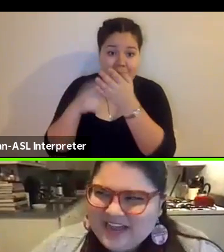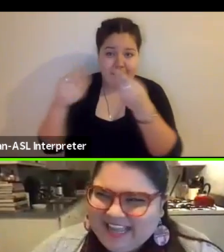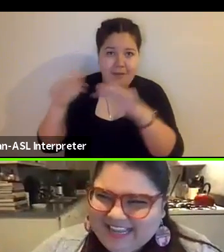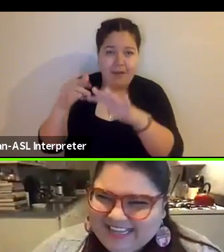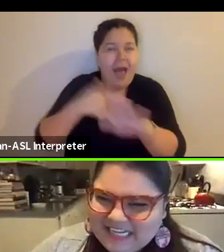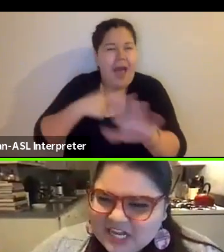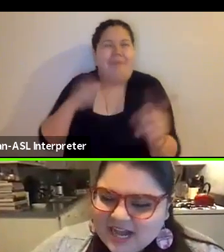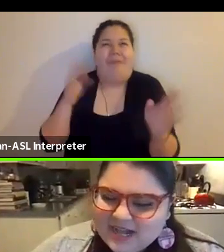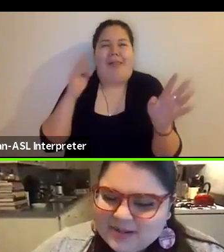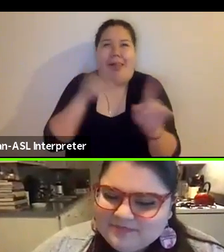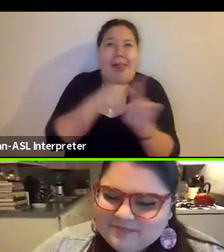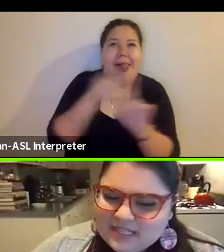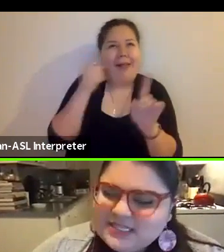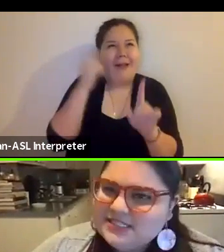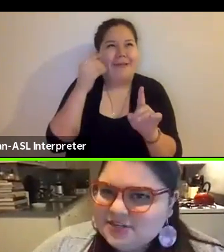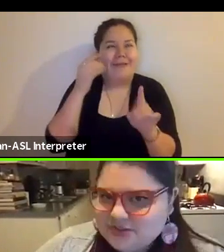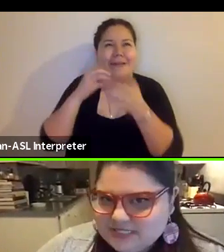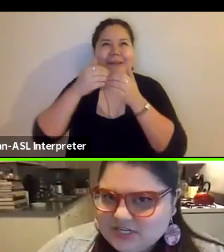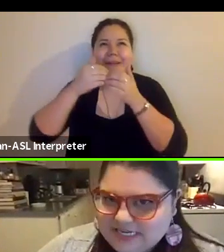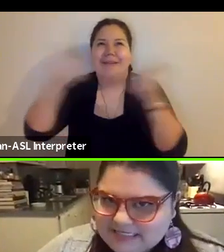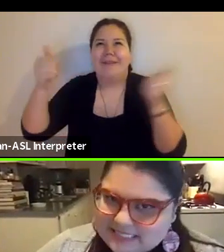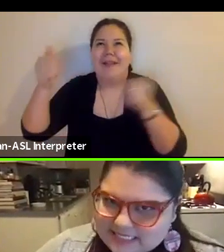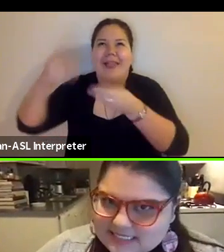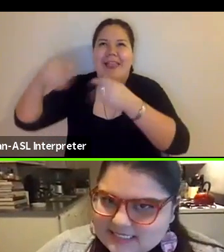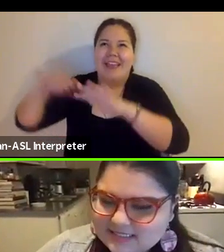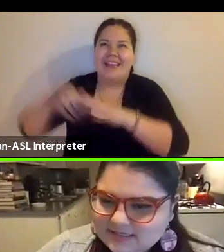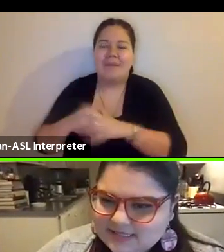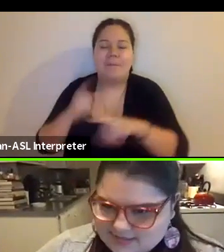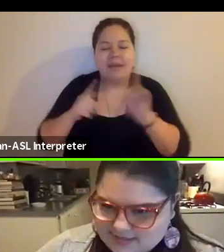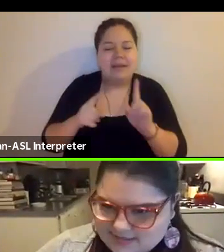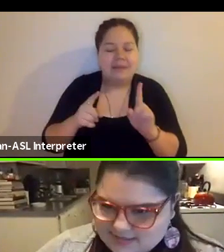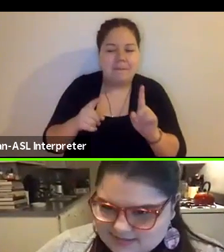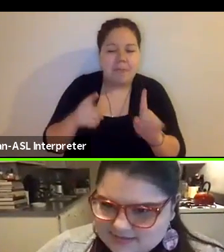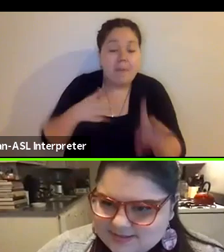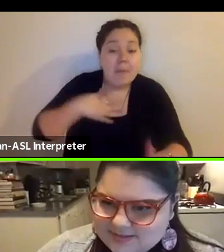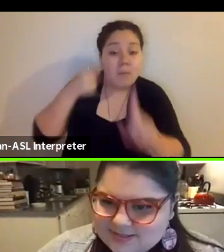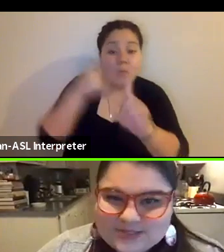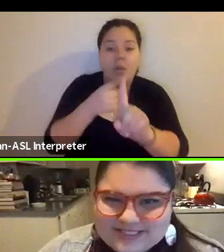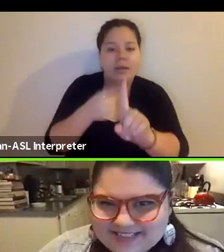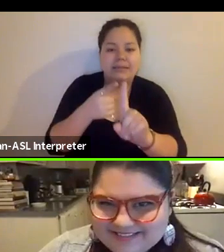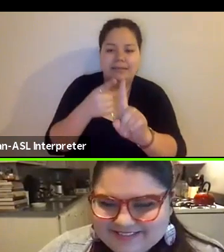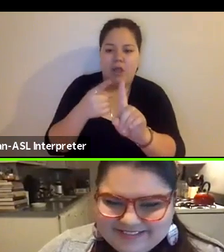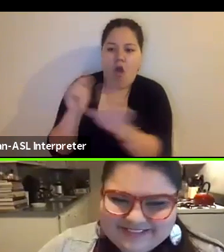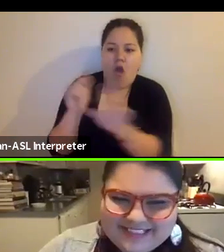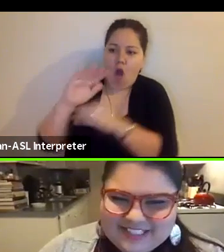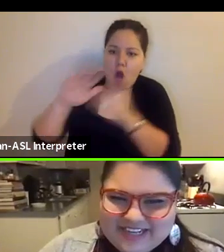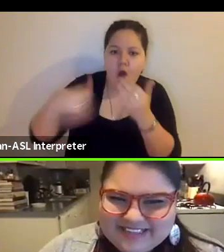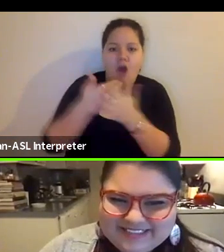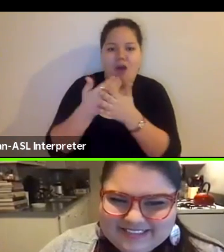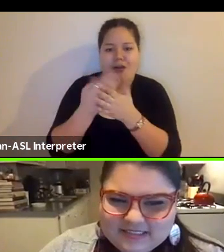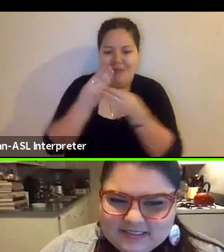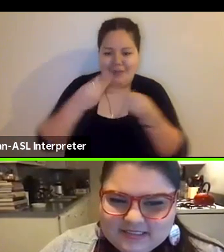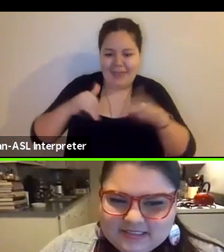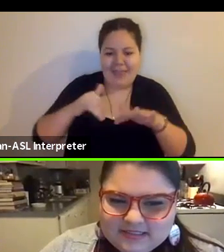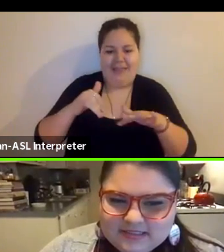Anyway, to consider those interconnectedness is, so to say, check.